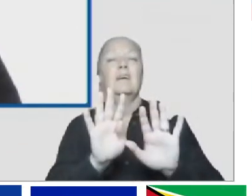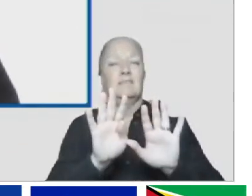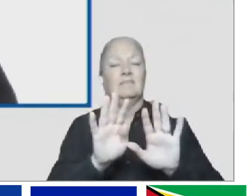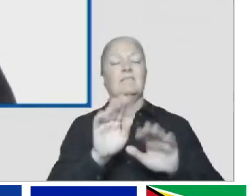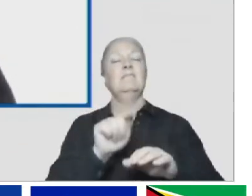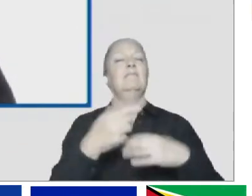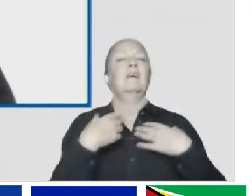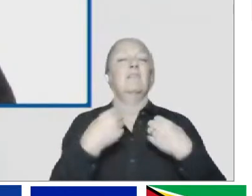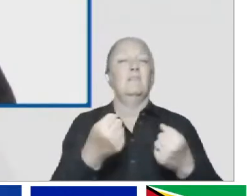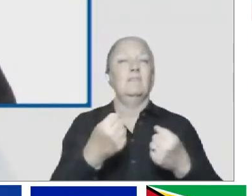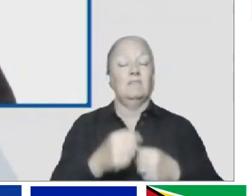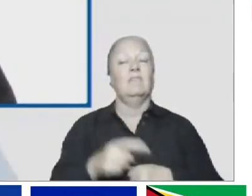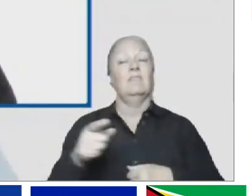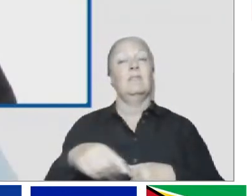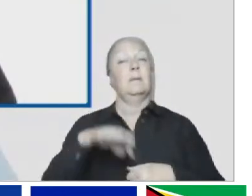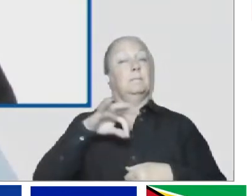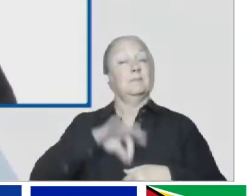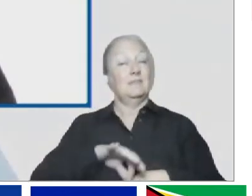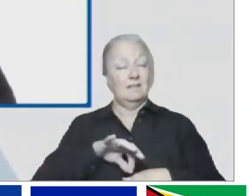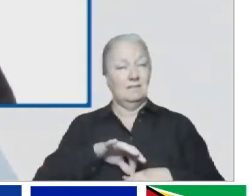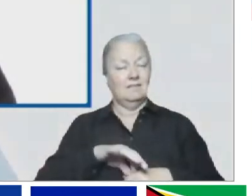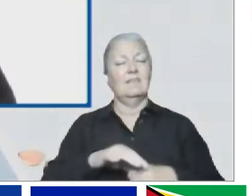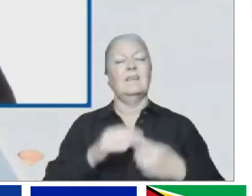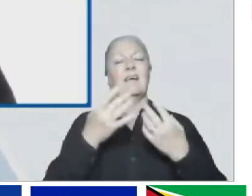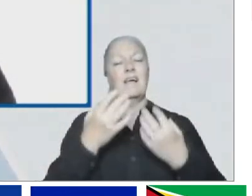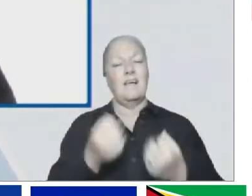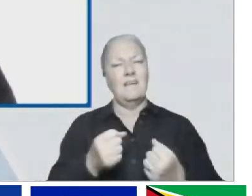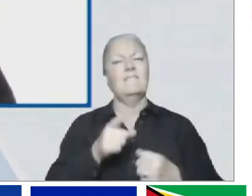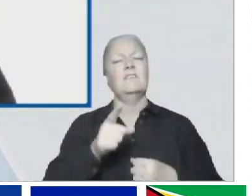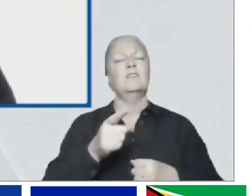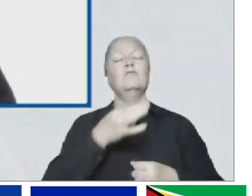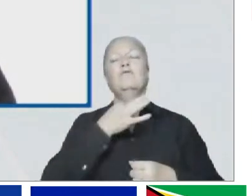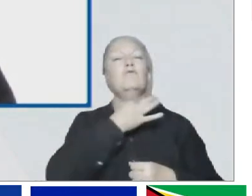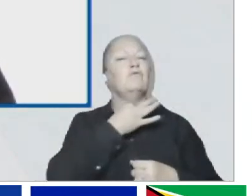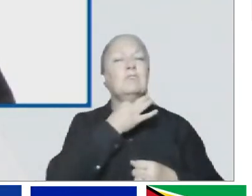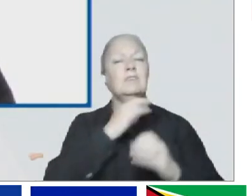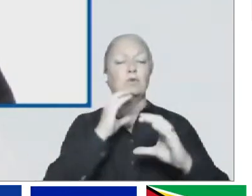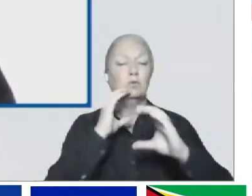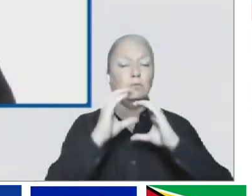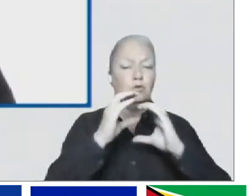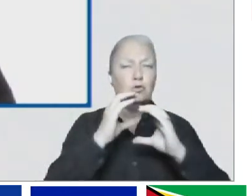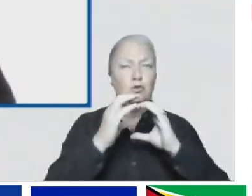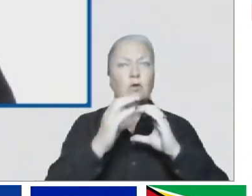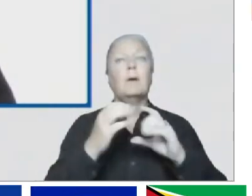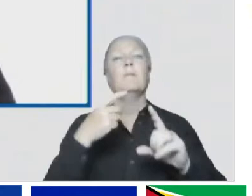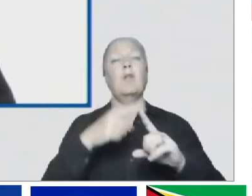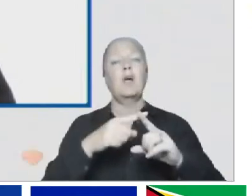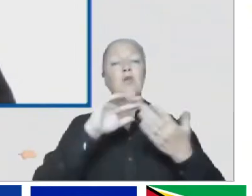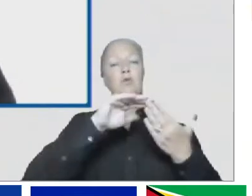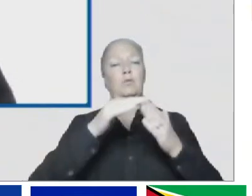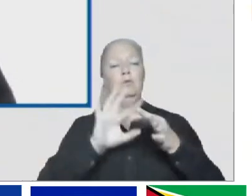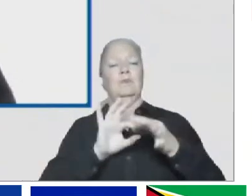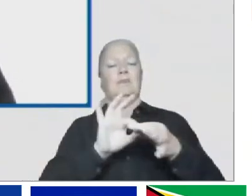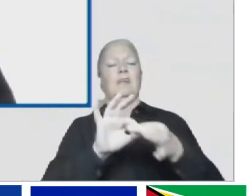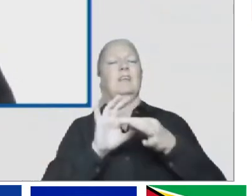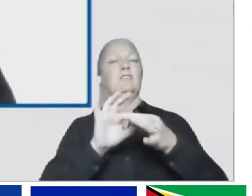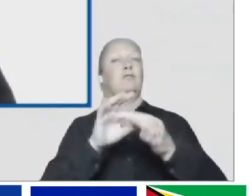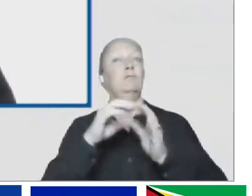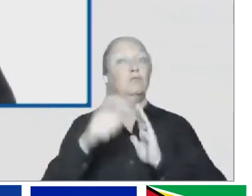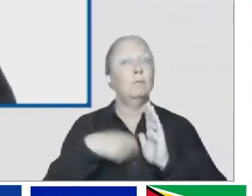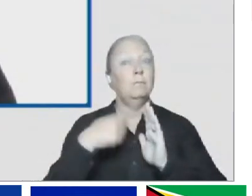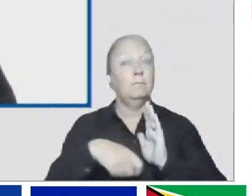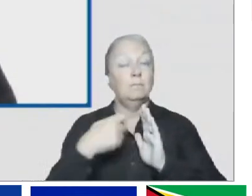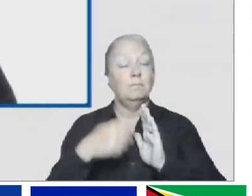an aggressive risk communication and community engagement program, as well as an enhanced surveillance program, what we